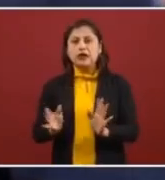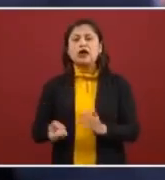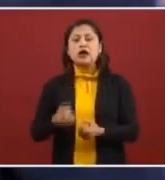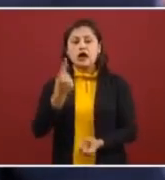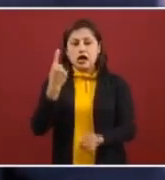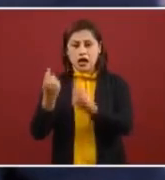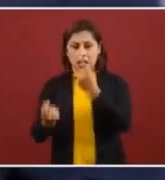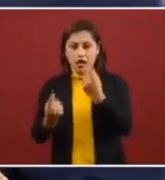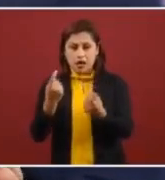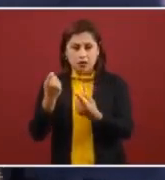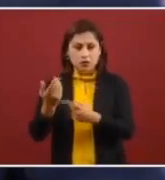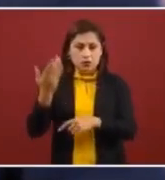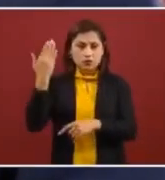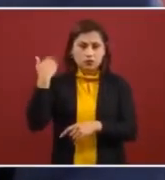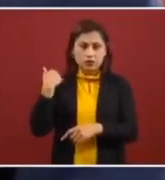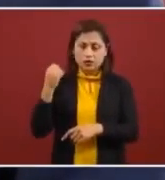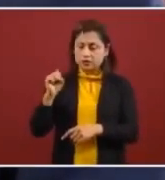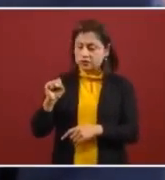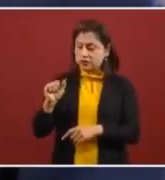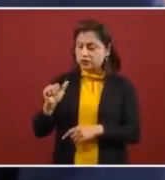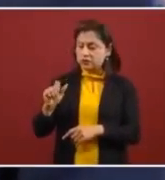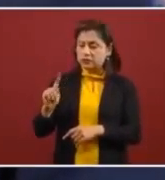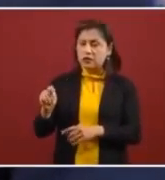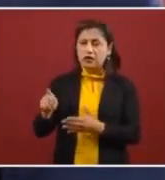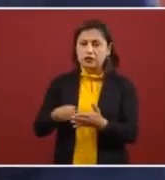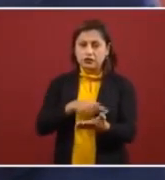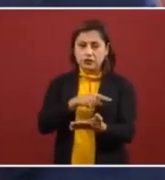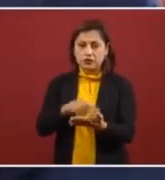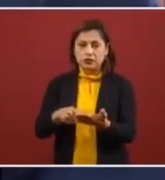they had already canceled a few by then,